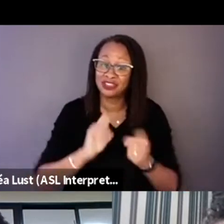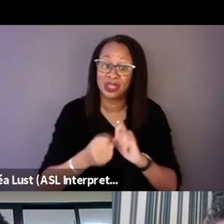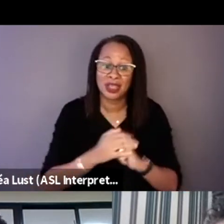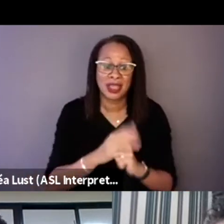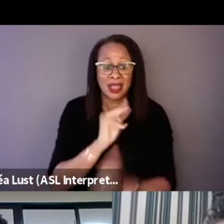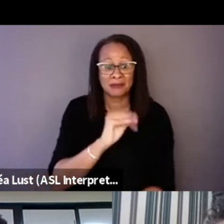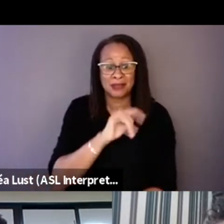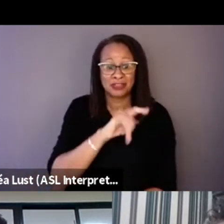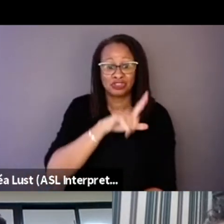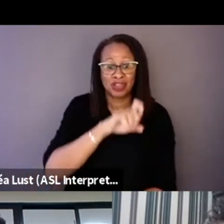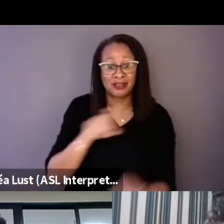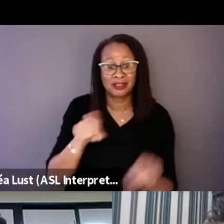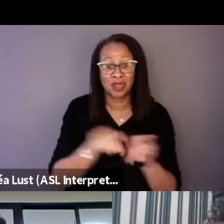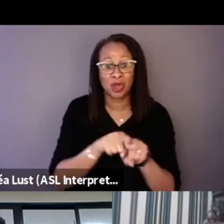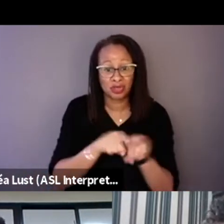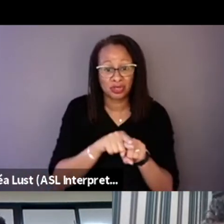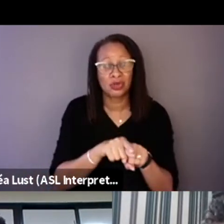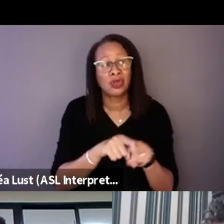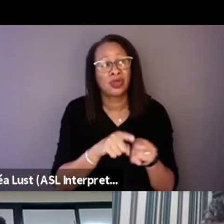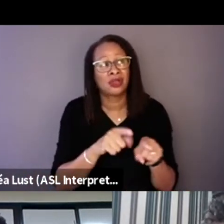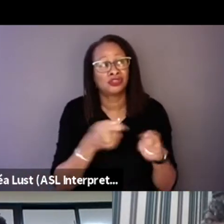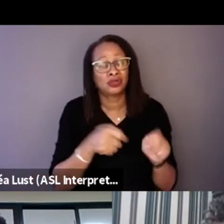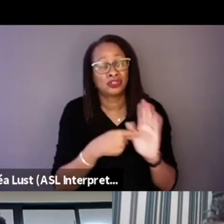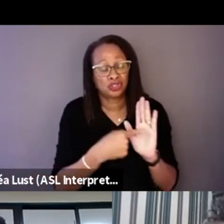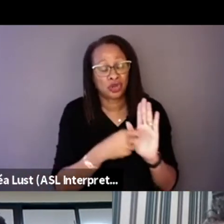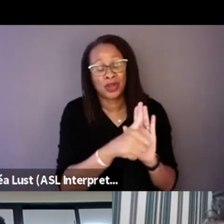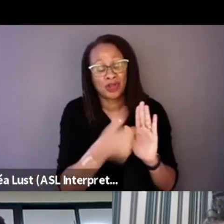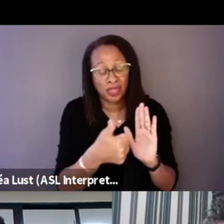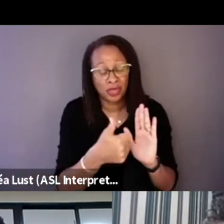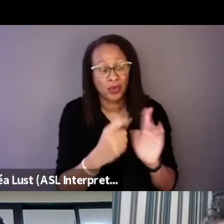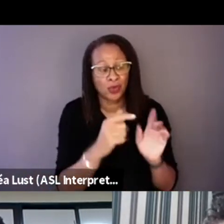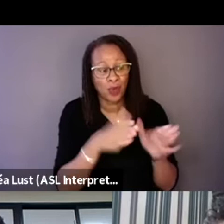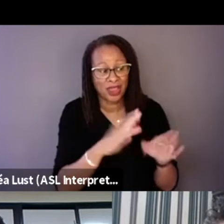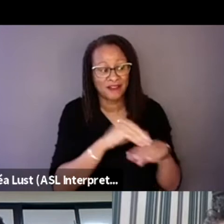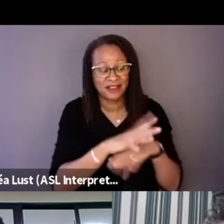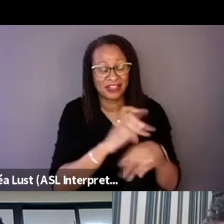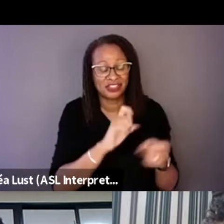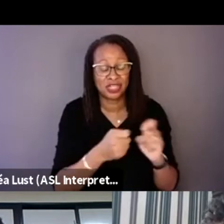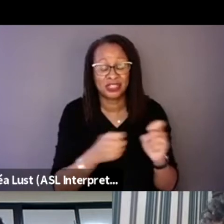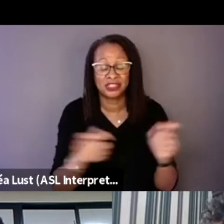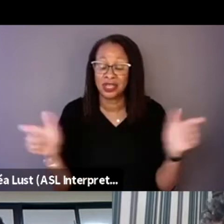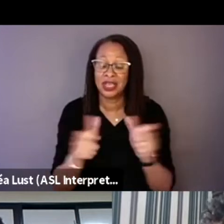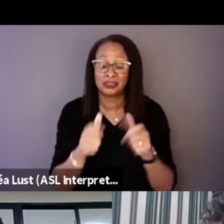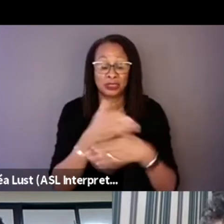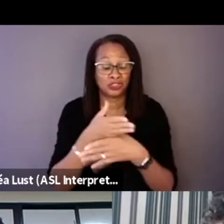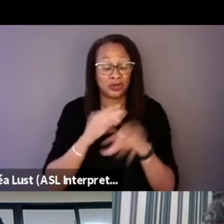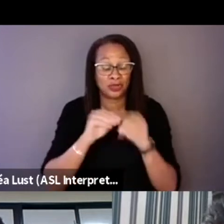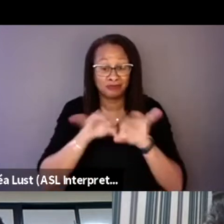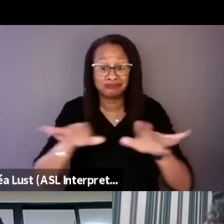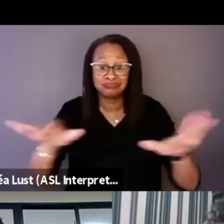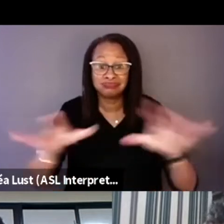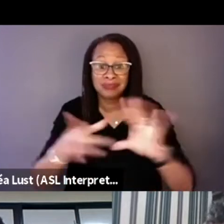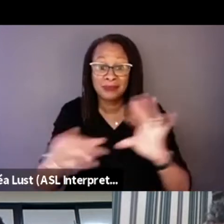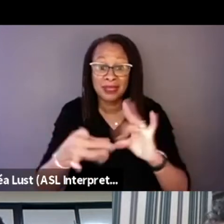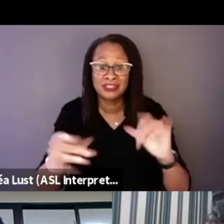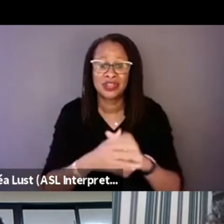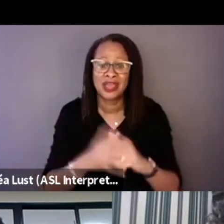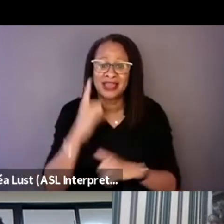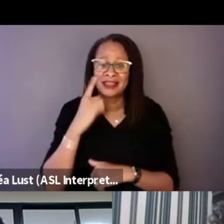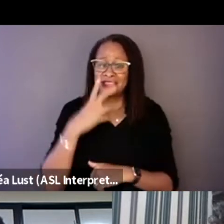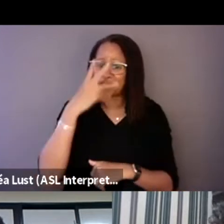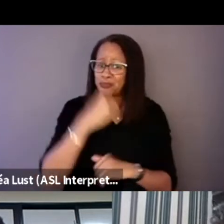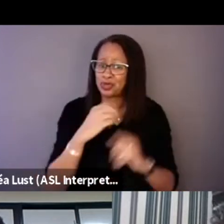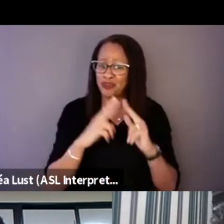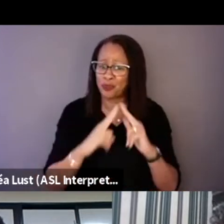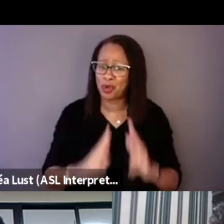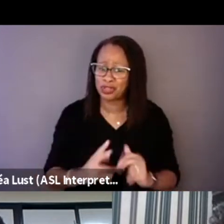jumping in and trying to also show another way of affecting change, of getting the word out. I just think together it's a really beautiful partnership. So I'm so glad that you guys made this film.